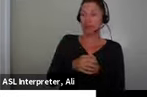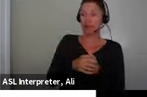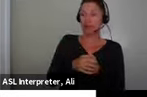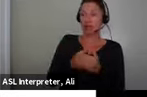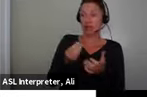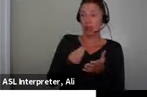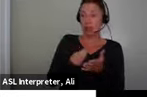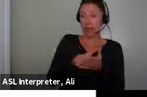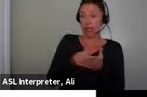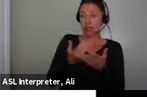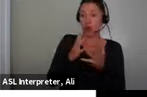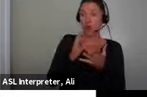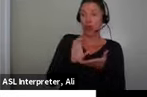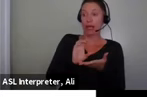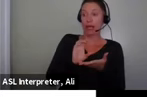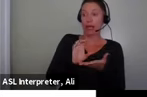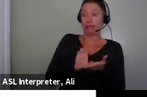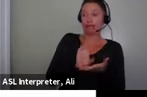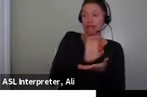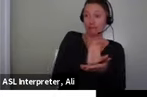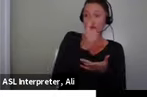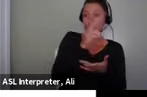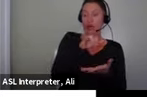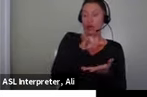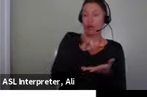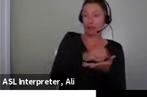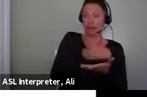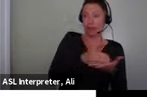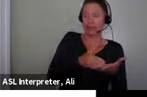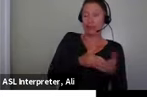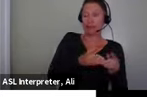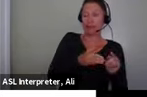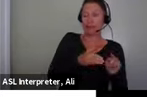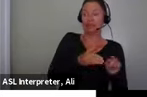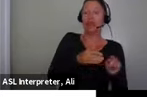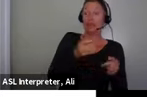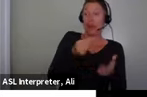the rest of this environmental phase. And some of that funding was due to